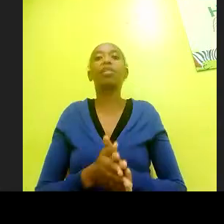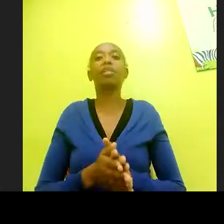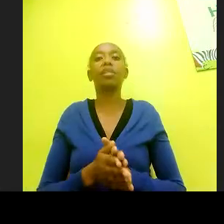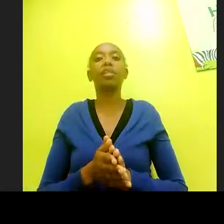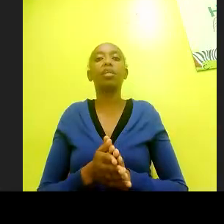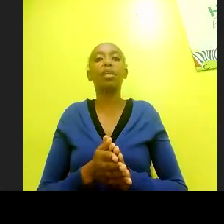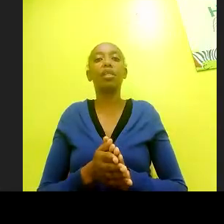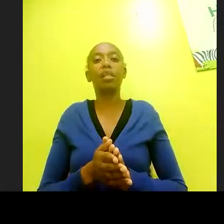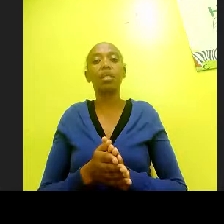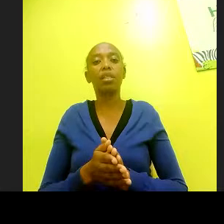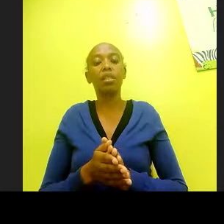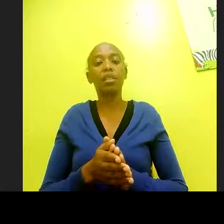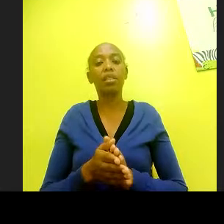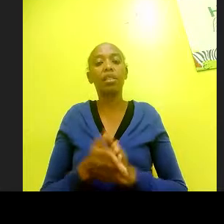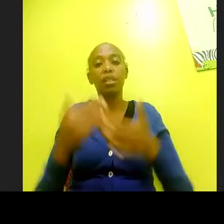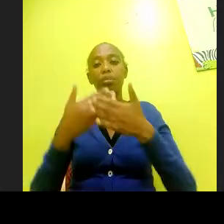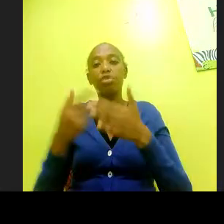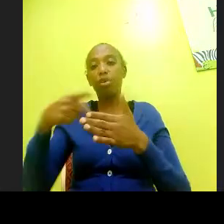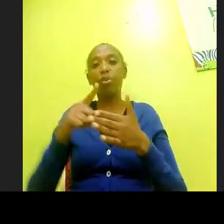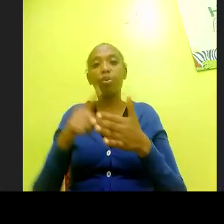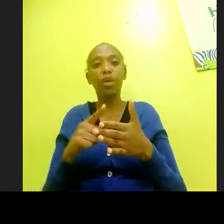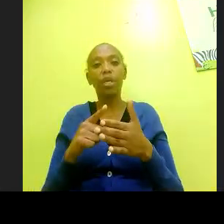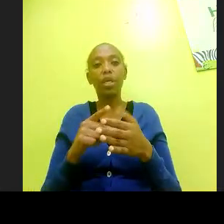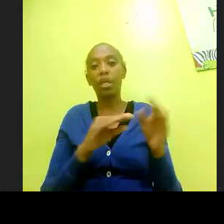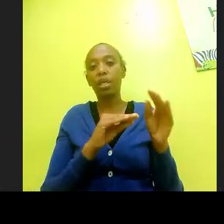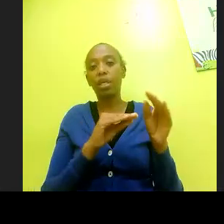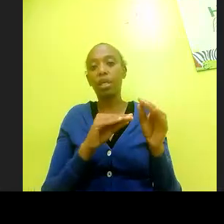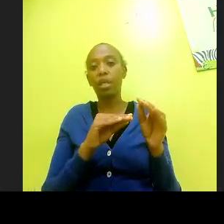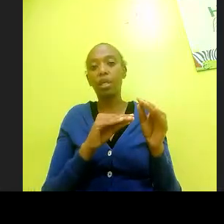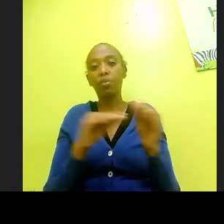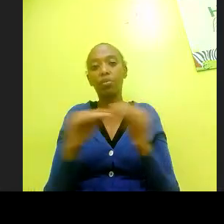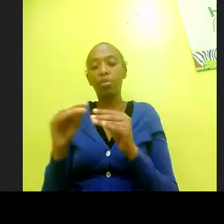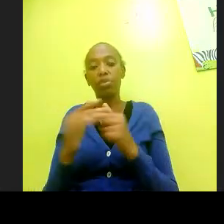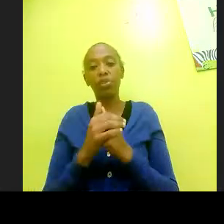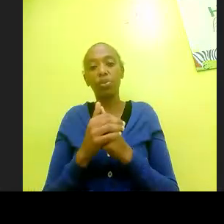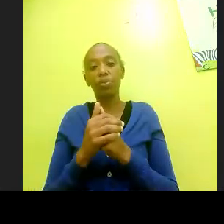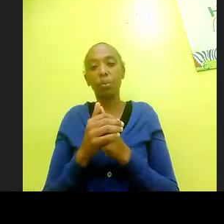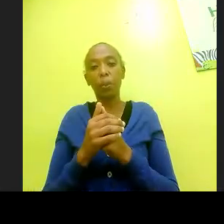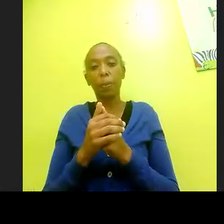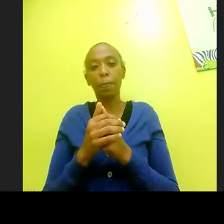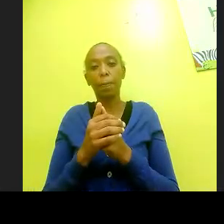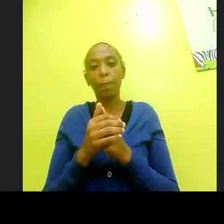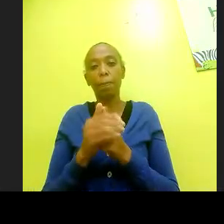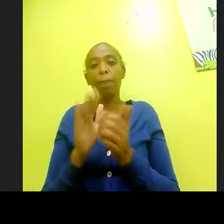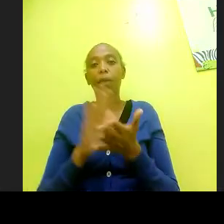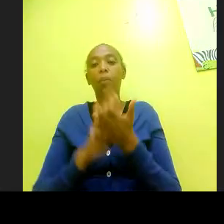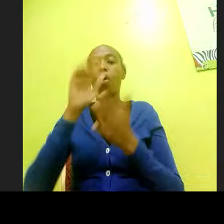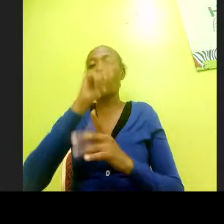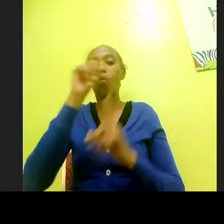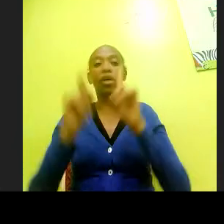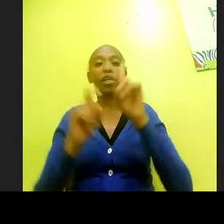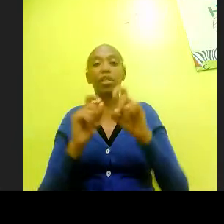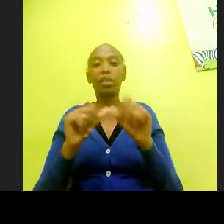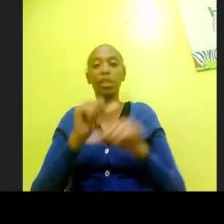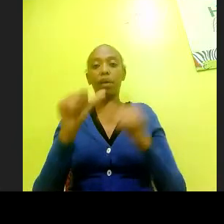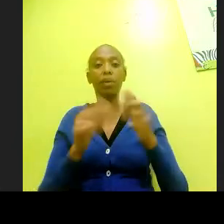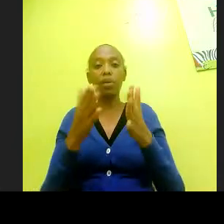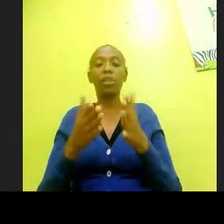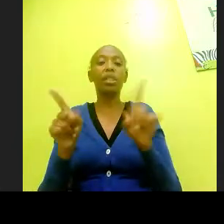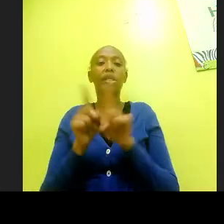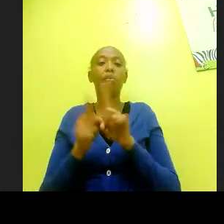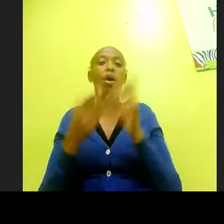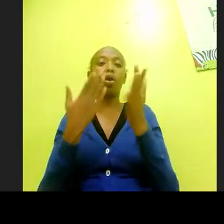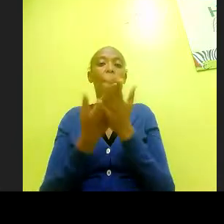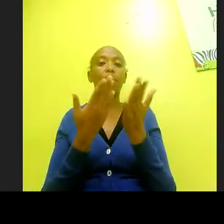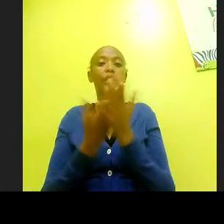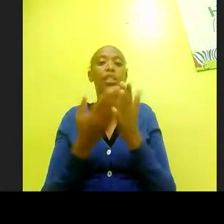Just before we do go to more questions, still taking on some comments from the